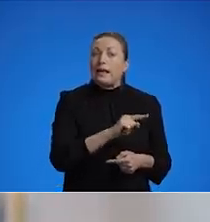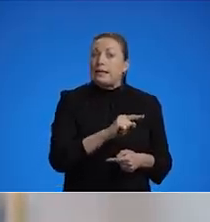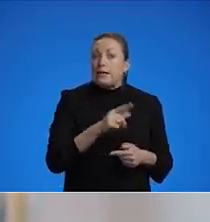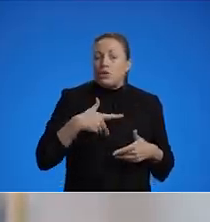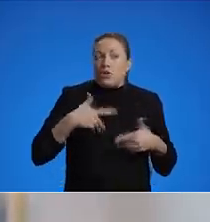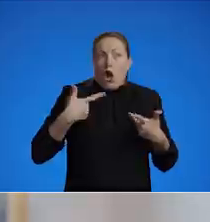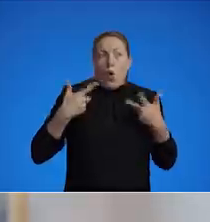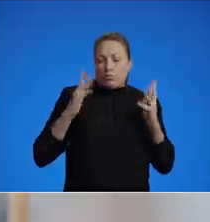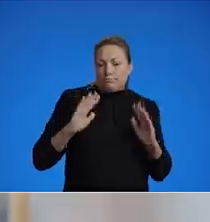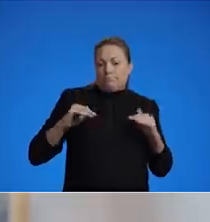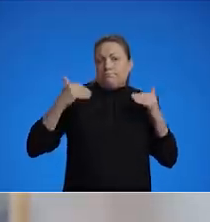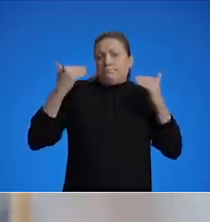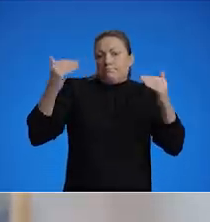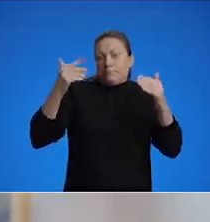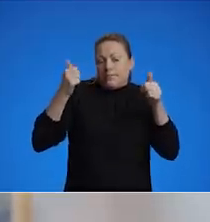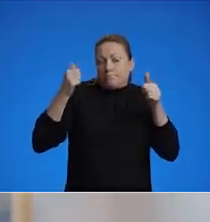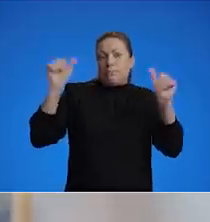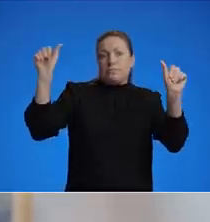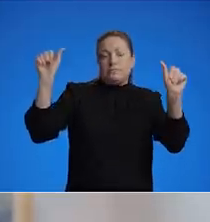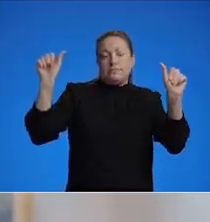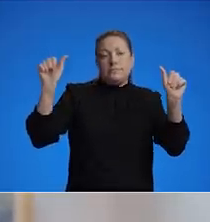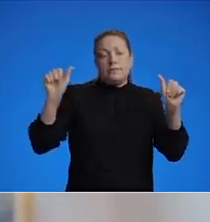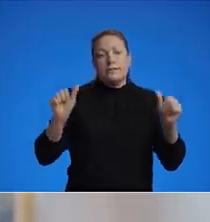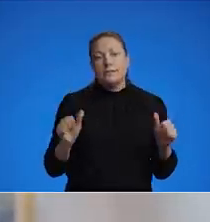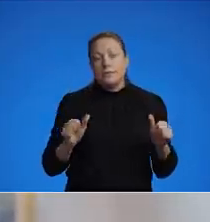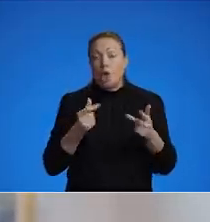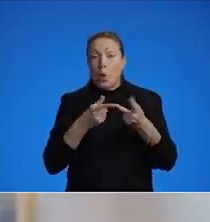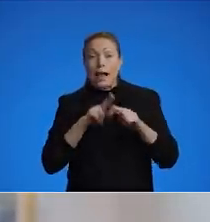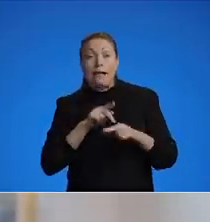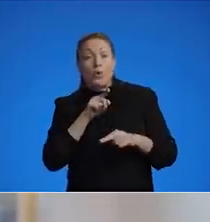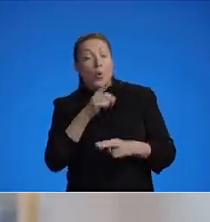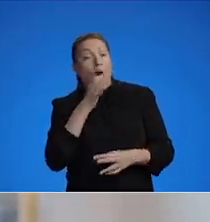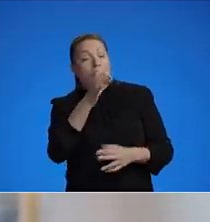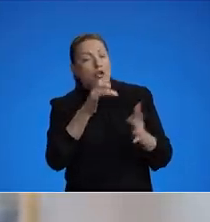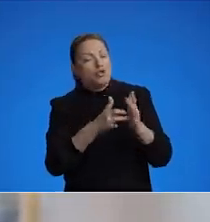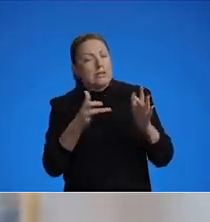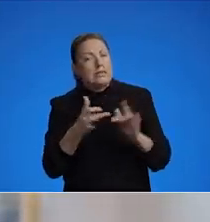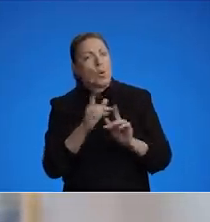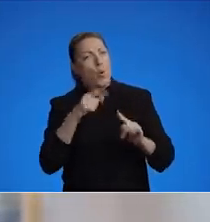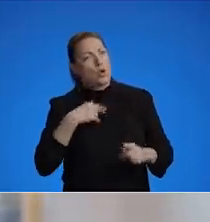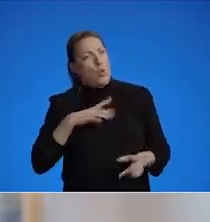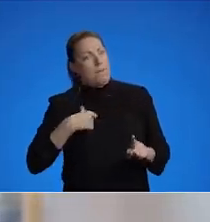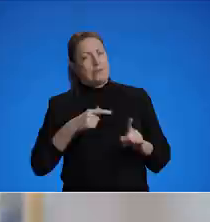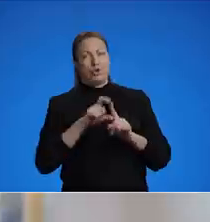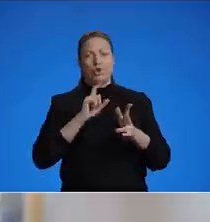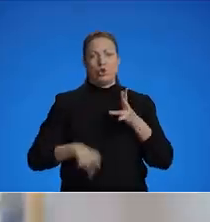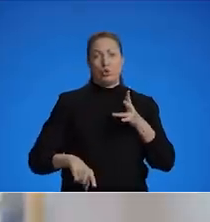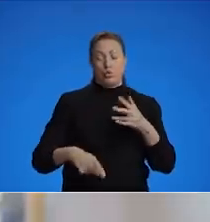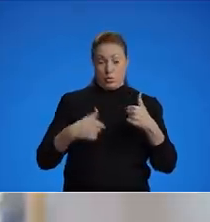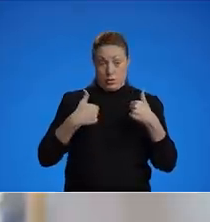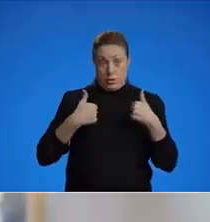magnanimity To rise to great things. When we ask Jesus the question, What do you want me to do?